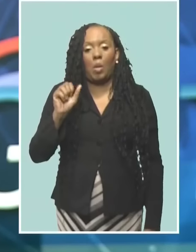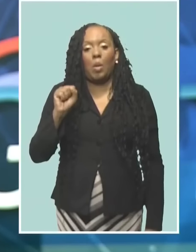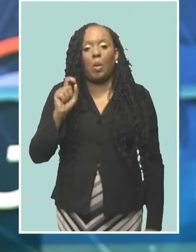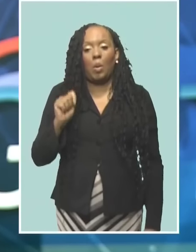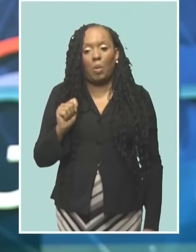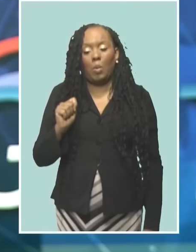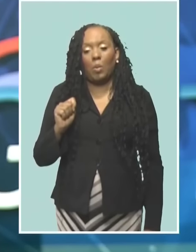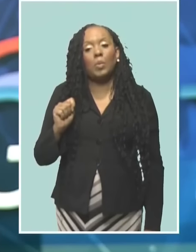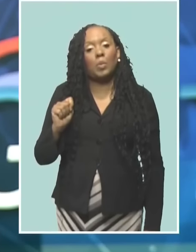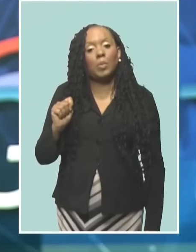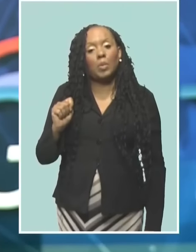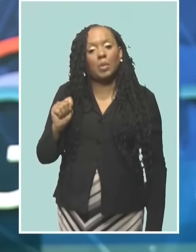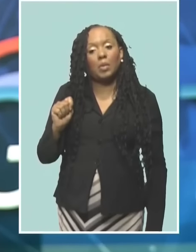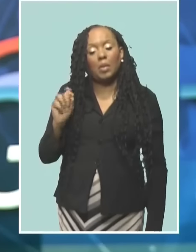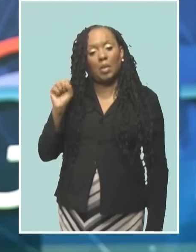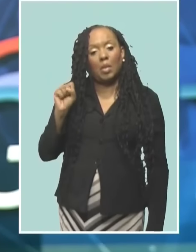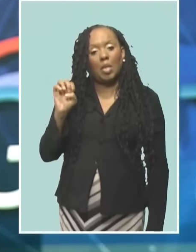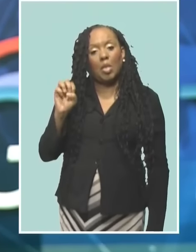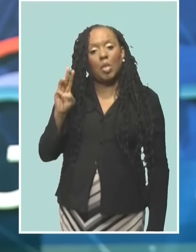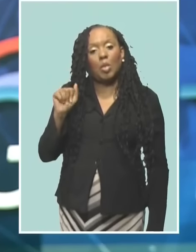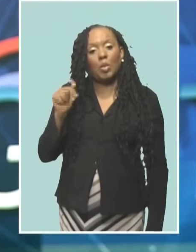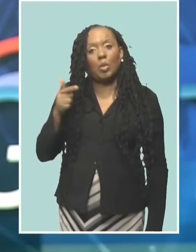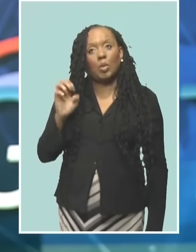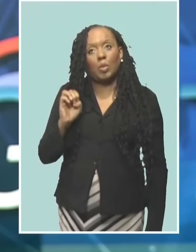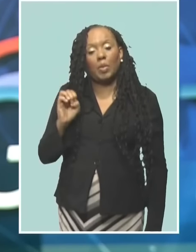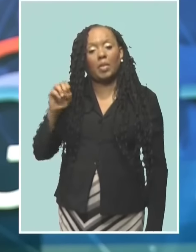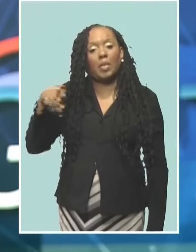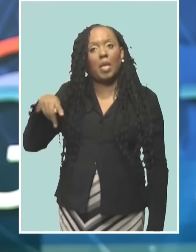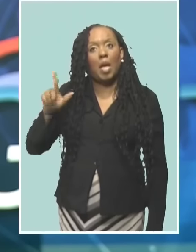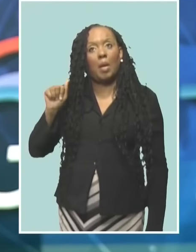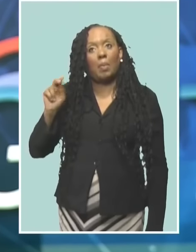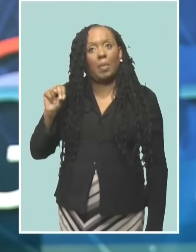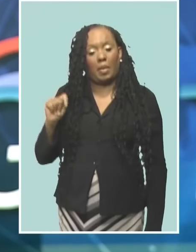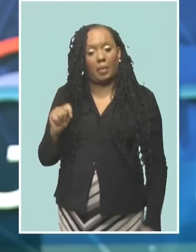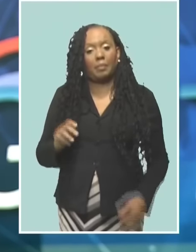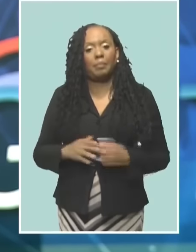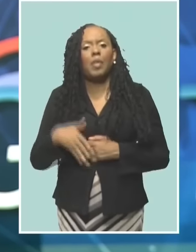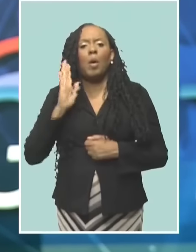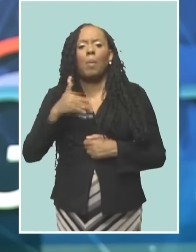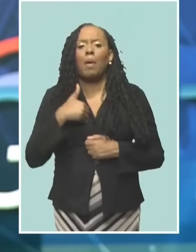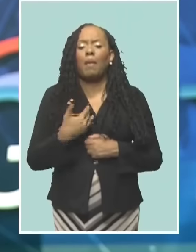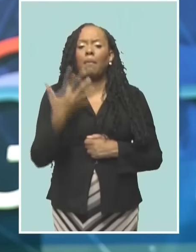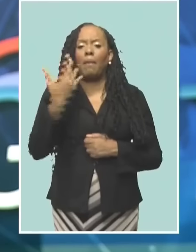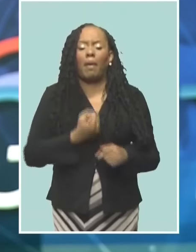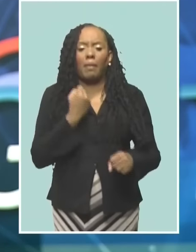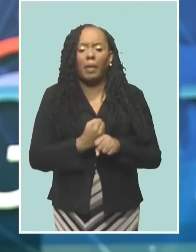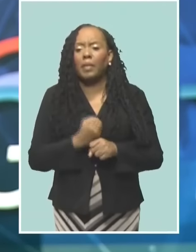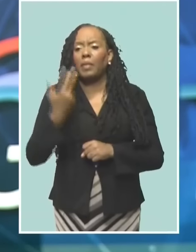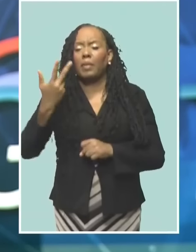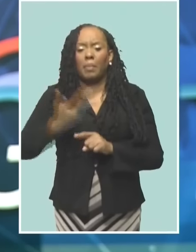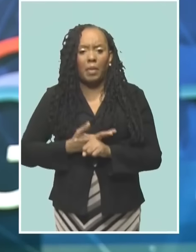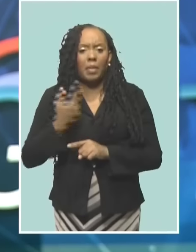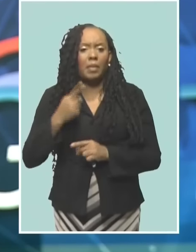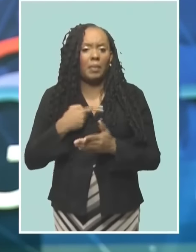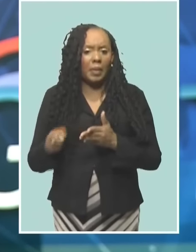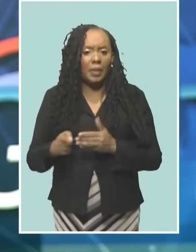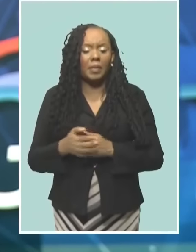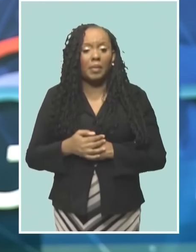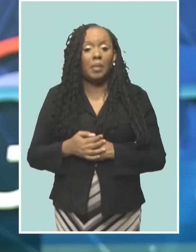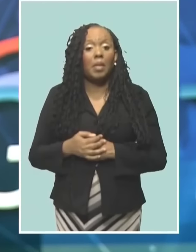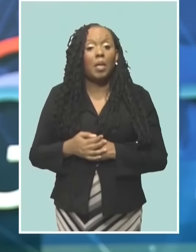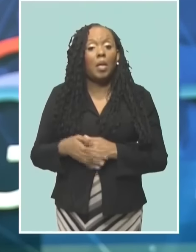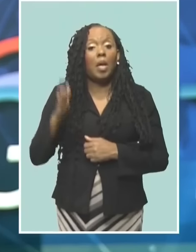20-year loan from the banks will have a grace period of 5 years, 3 months. Mr. Strawn explains the savings from buying back the debt